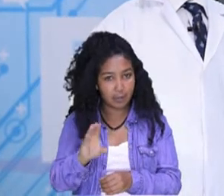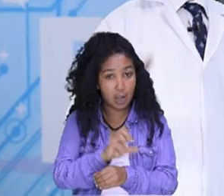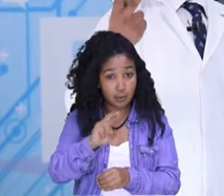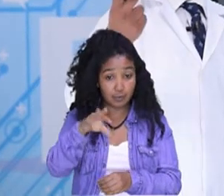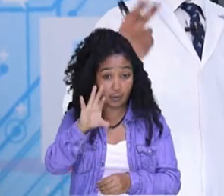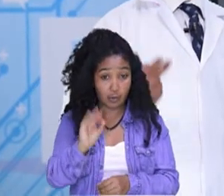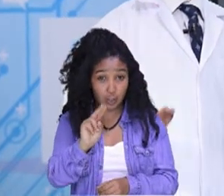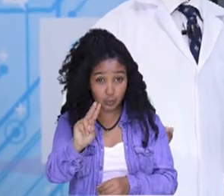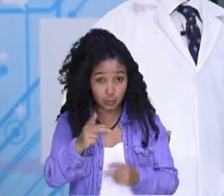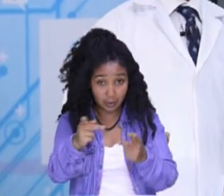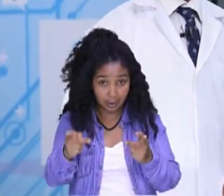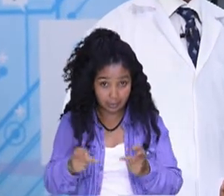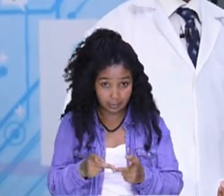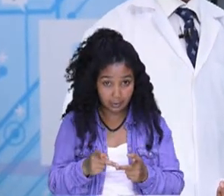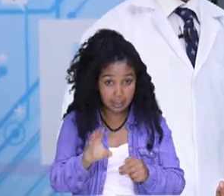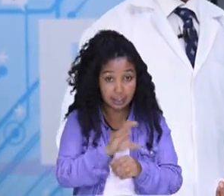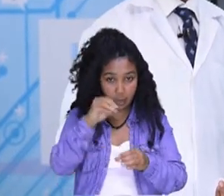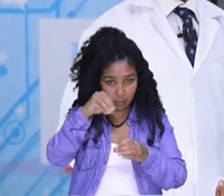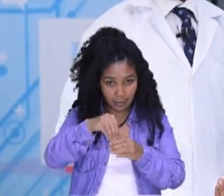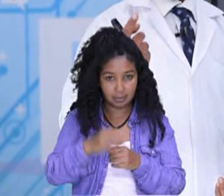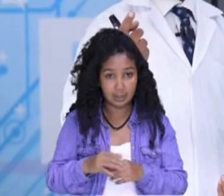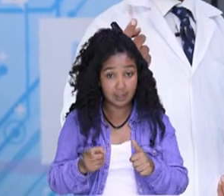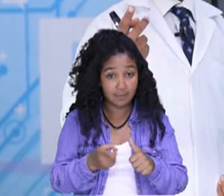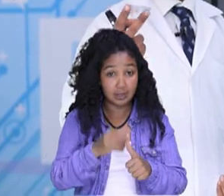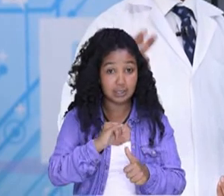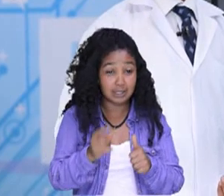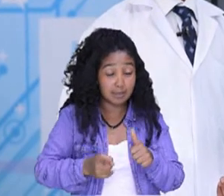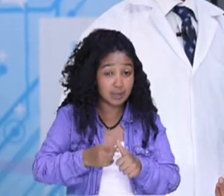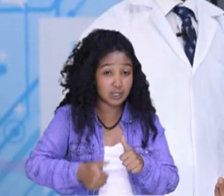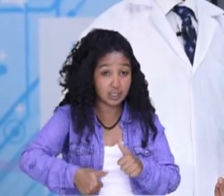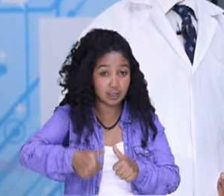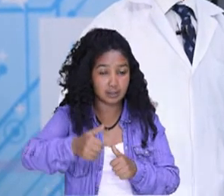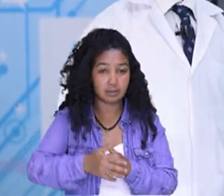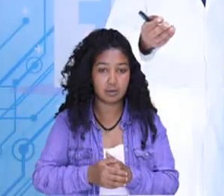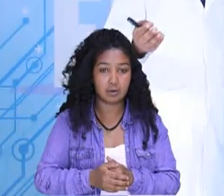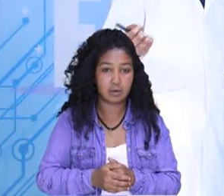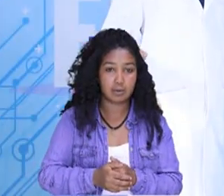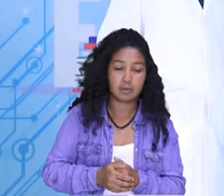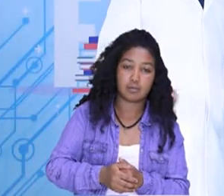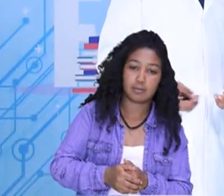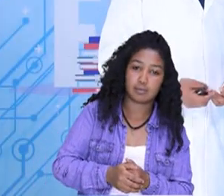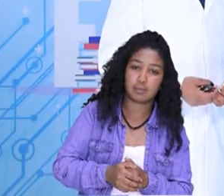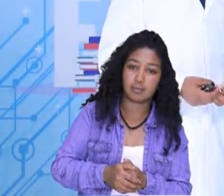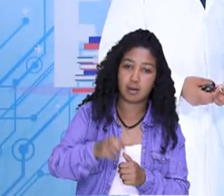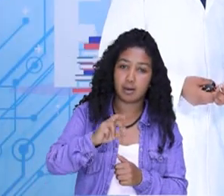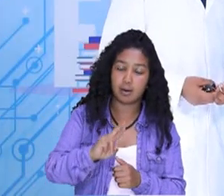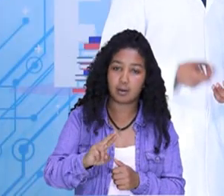Ribosomes are found in 2 sites in cytoplasm. The first and major site is rough endoplasmic